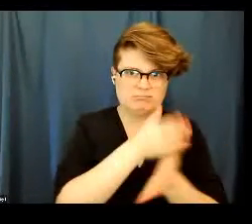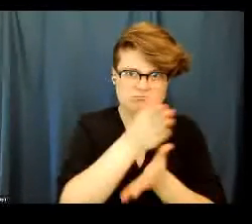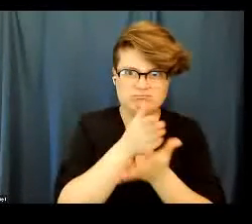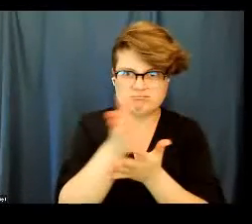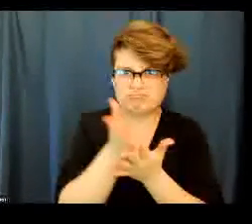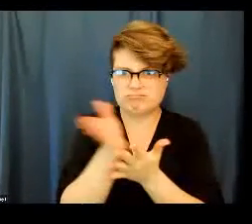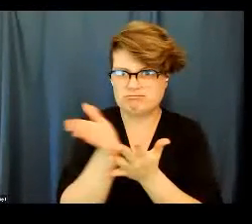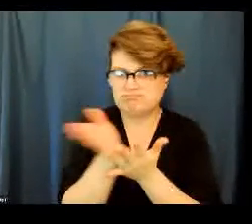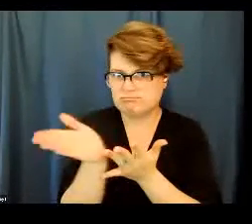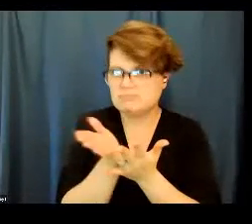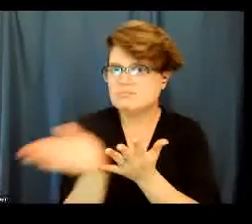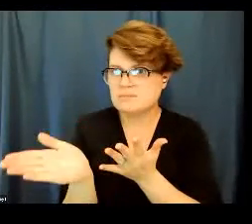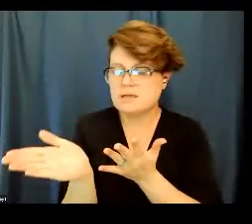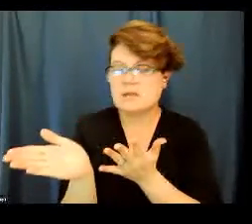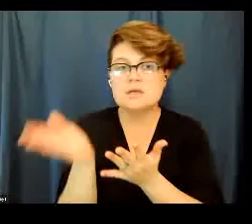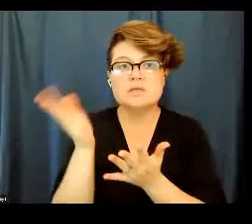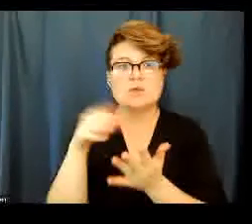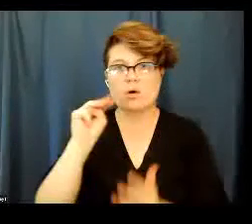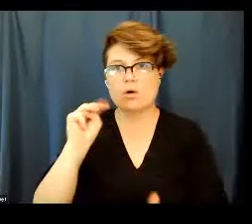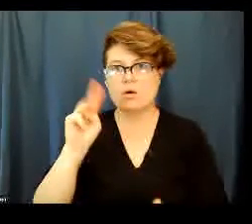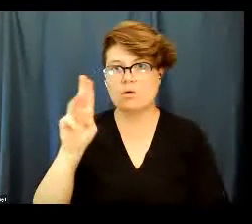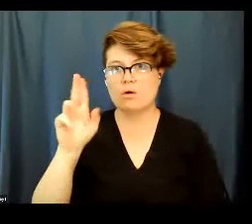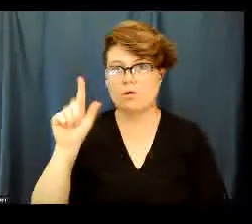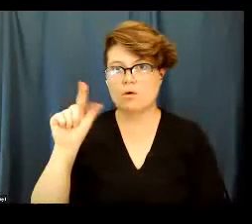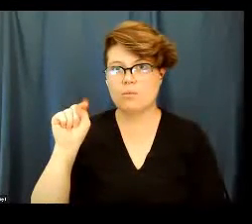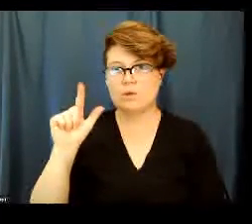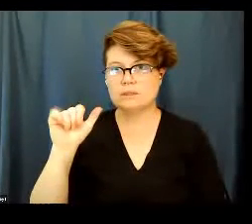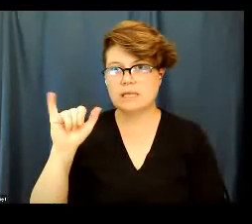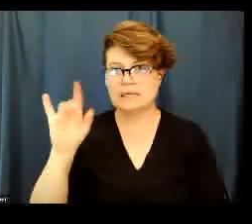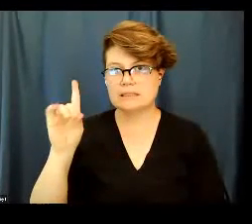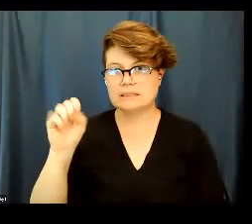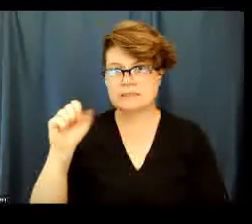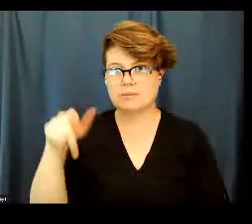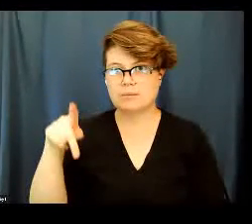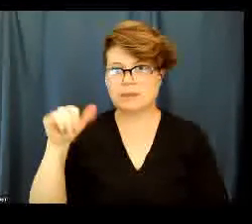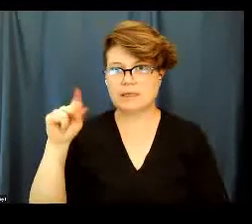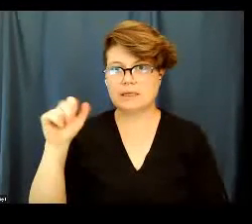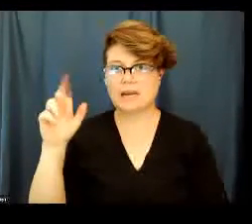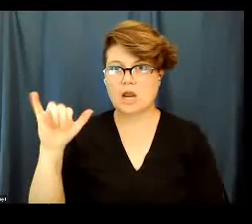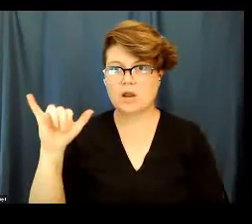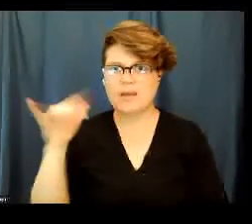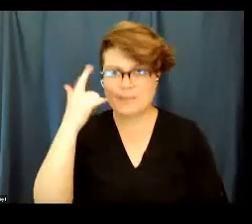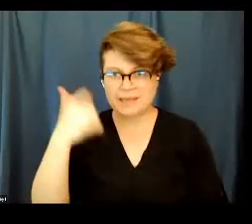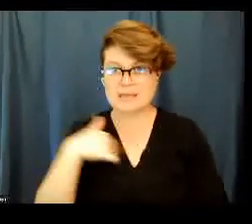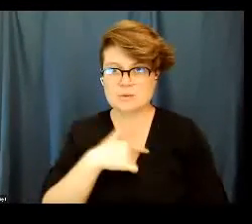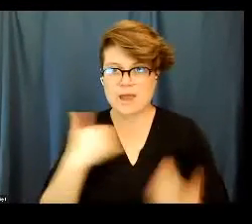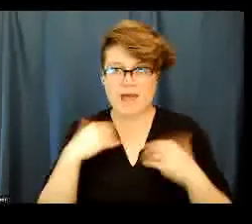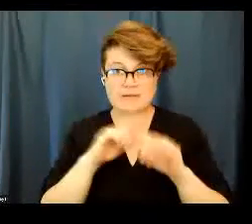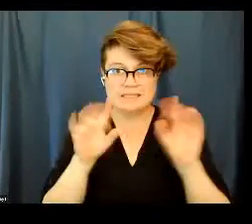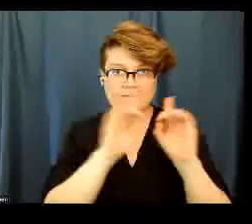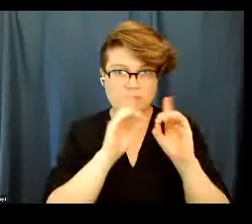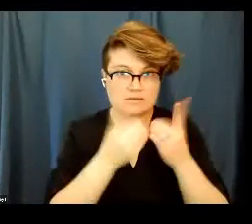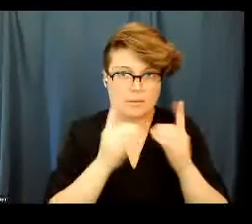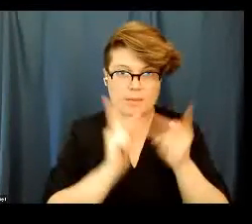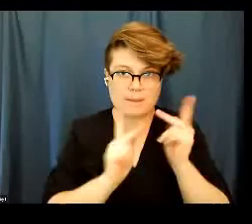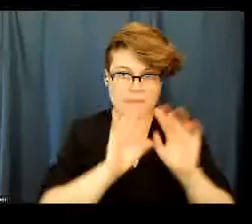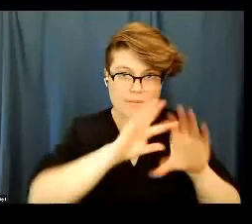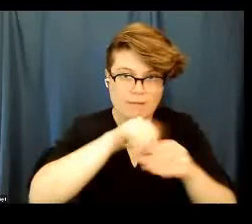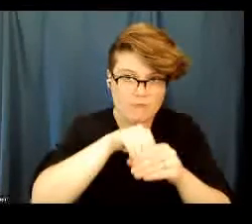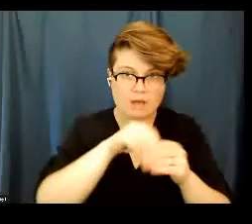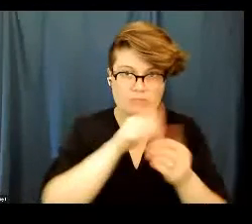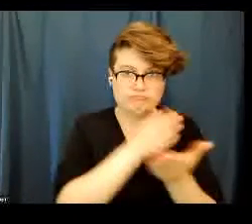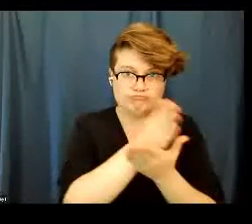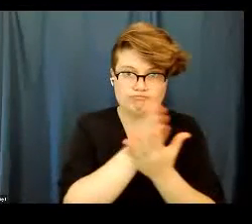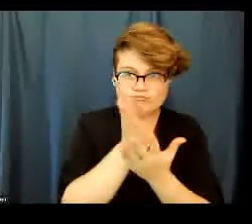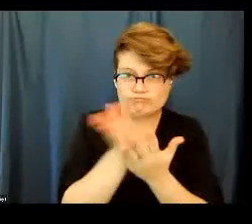multidisciplinary because it's going to cover the multidisciplinary response, but it's going to be discipline specific because it's going to have